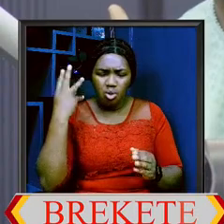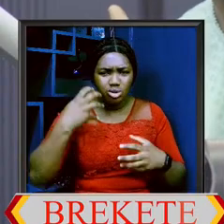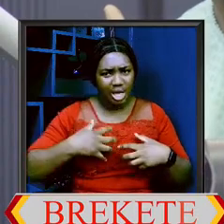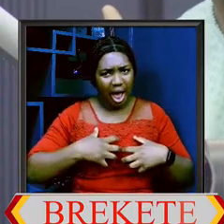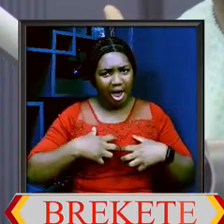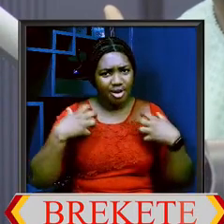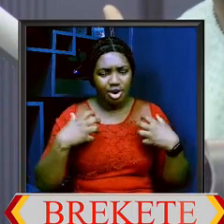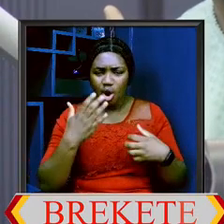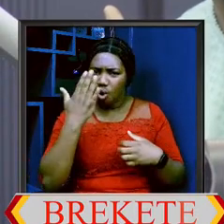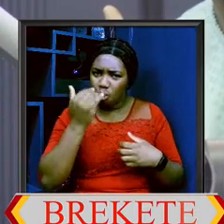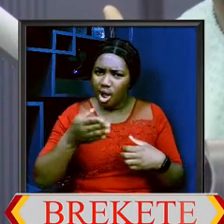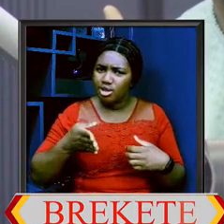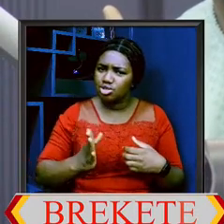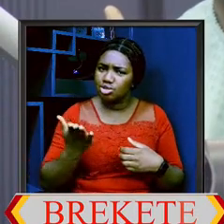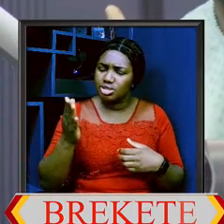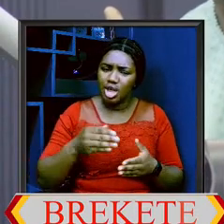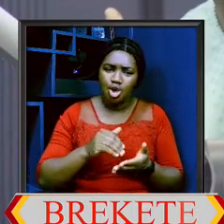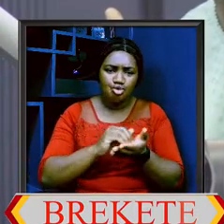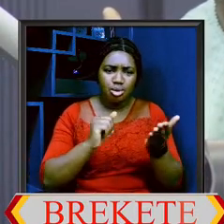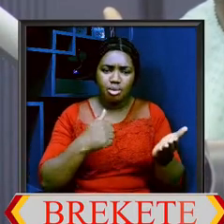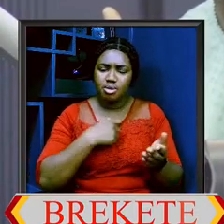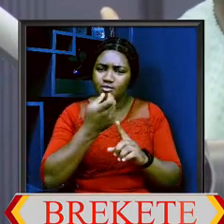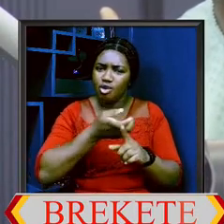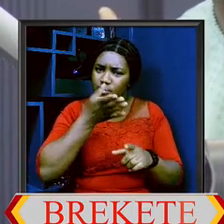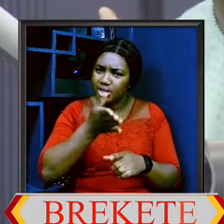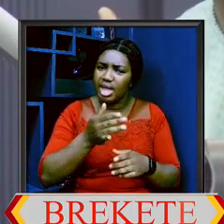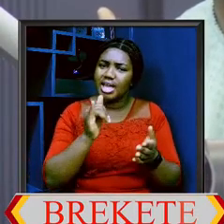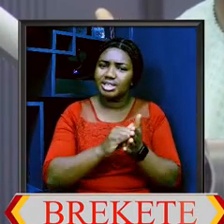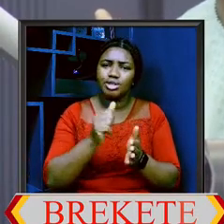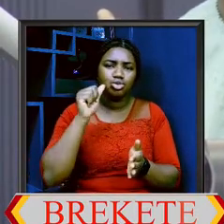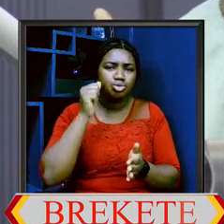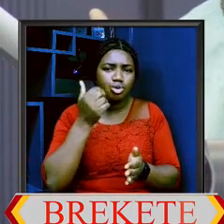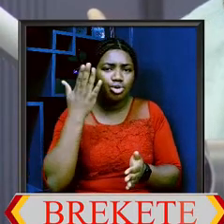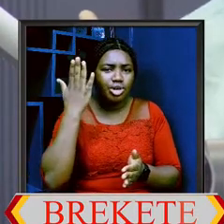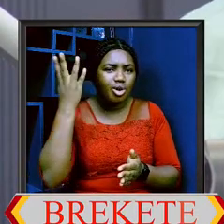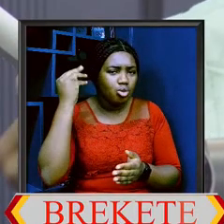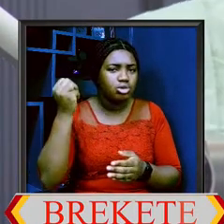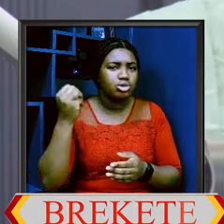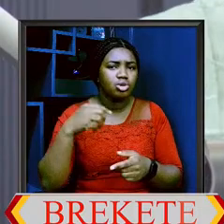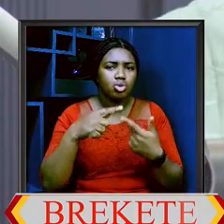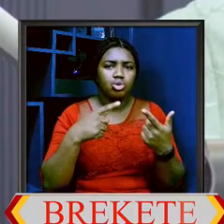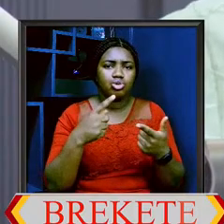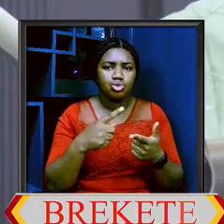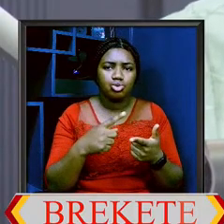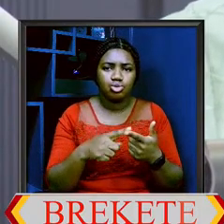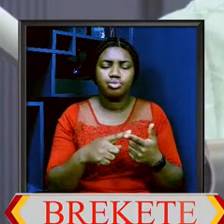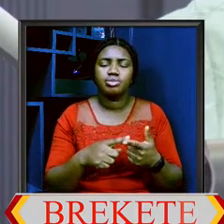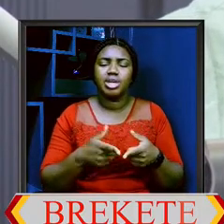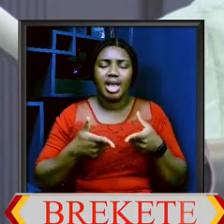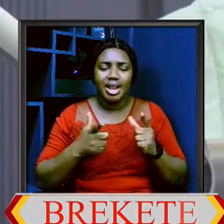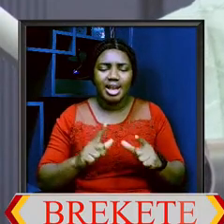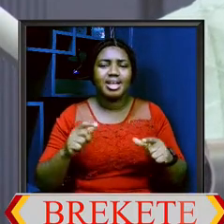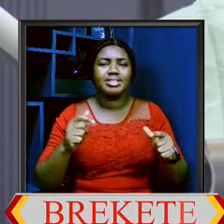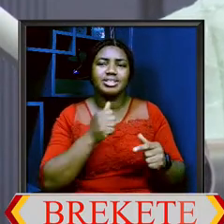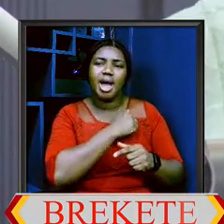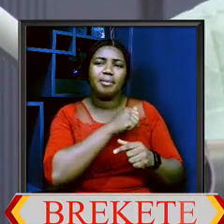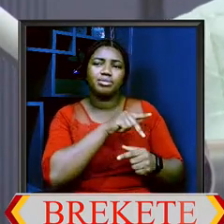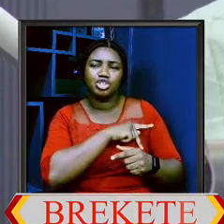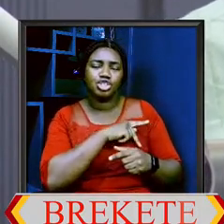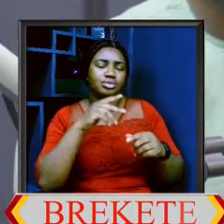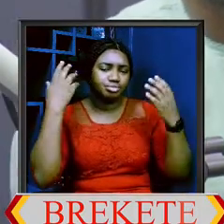angry why should they remove me from there mhm that tomorrow they were going to do let's appreciate